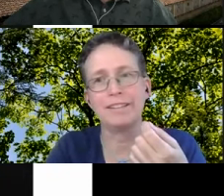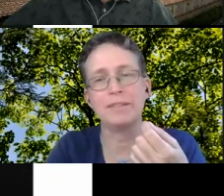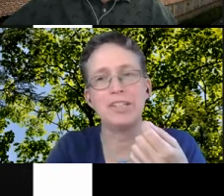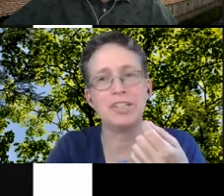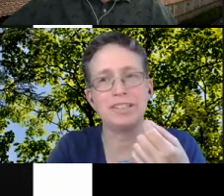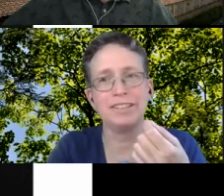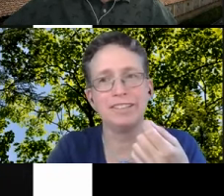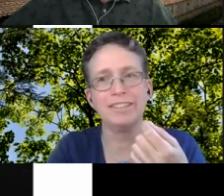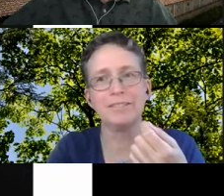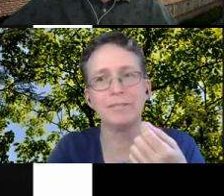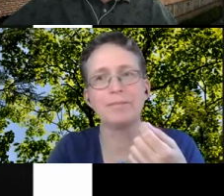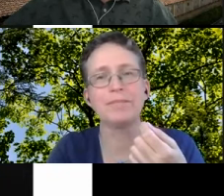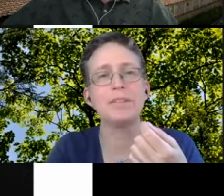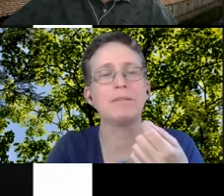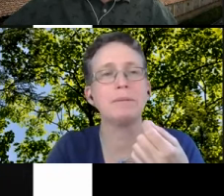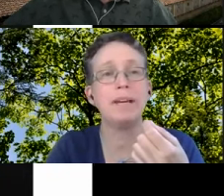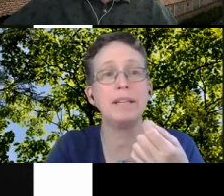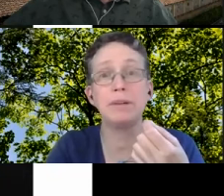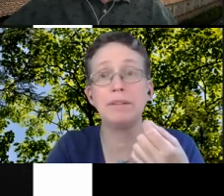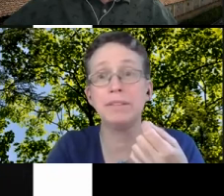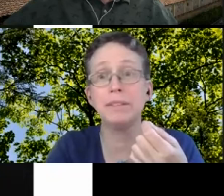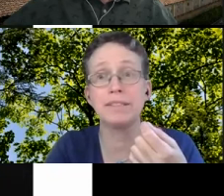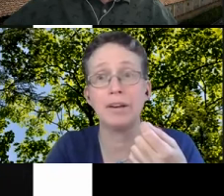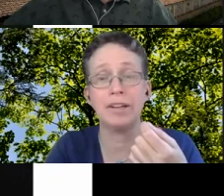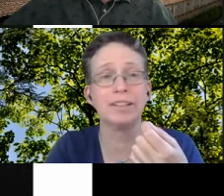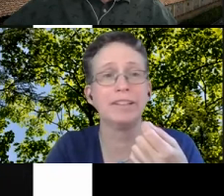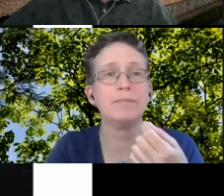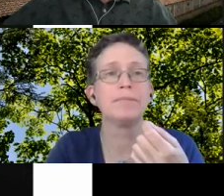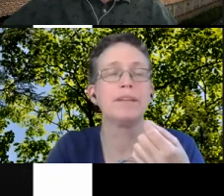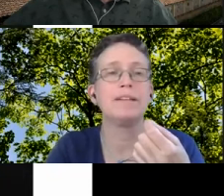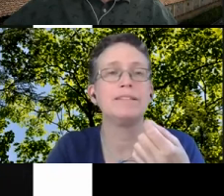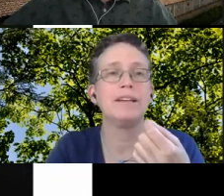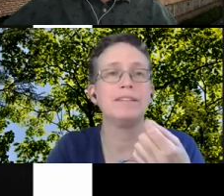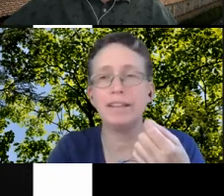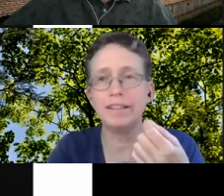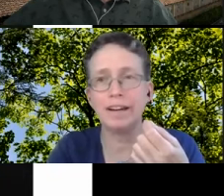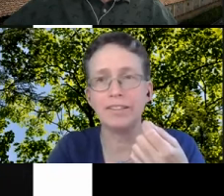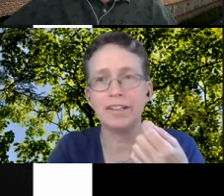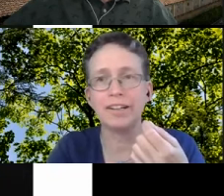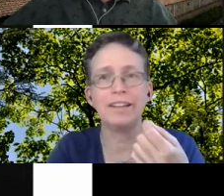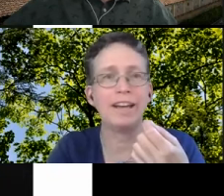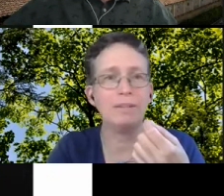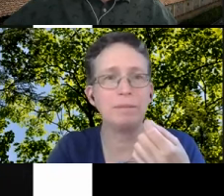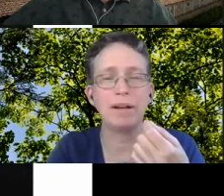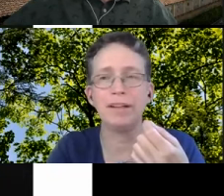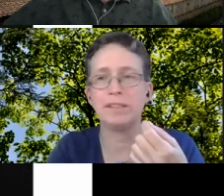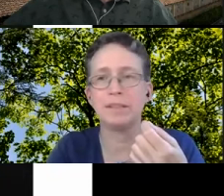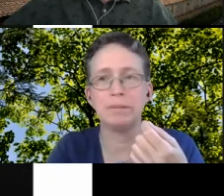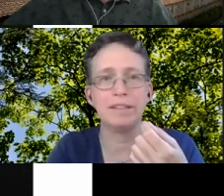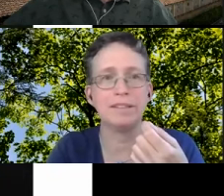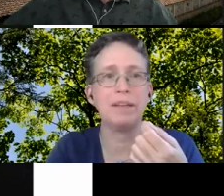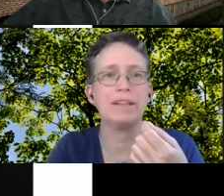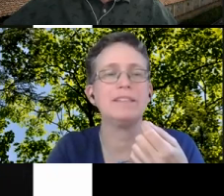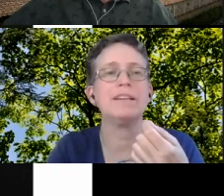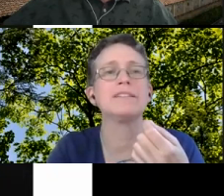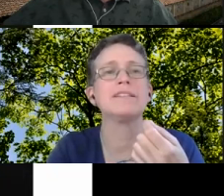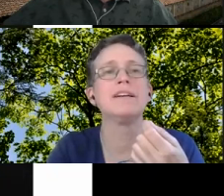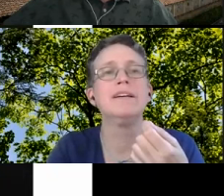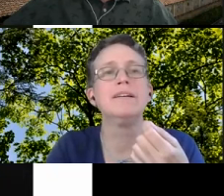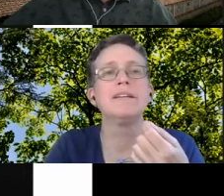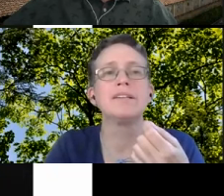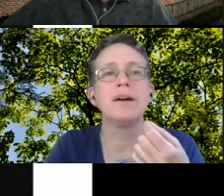pollinating it. So they cheat. So from the plant's point of view, this is not good. They take the nectar and they haven't been pollinated, so the plant is not making